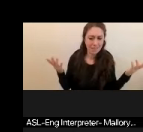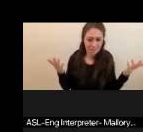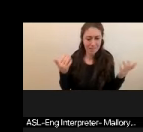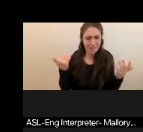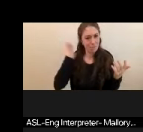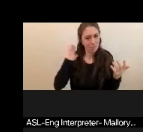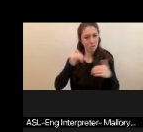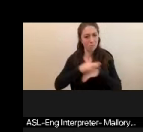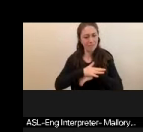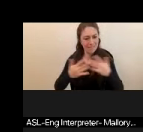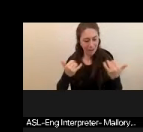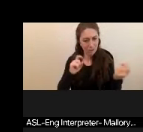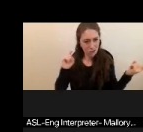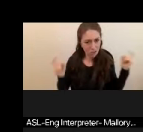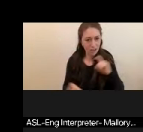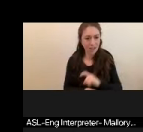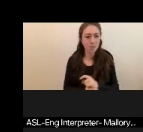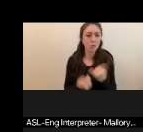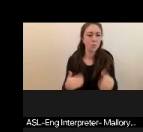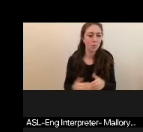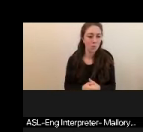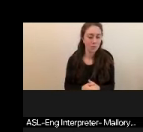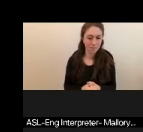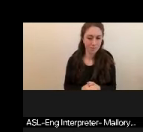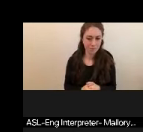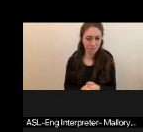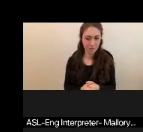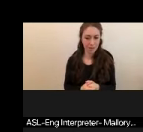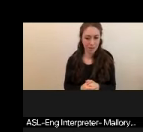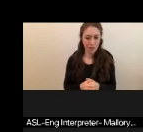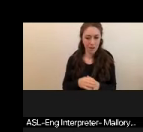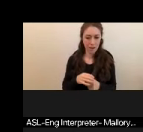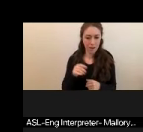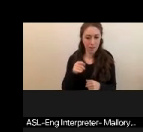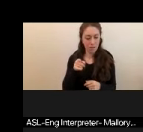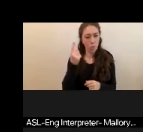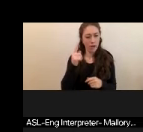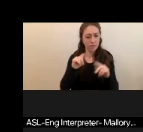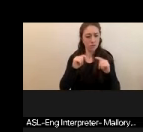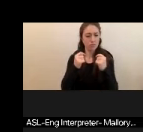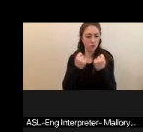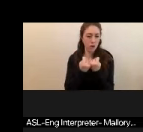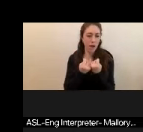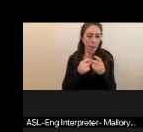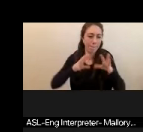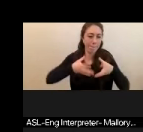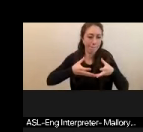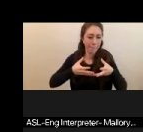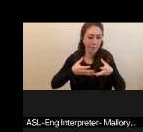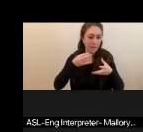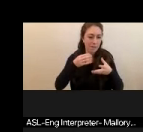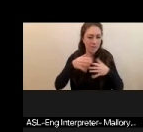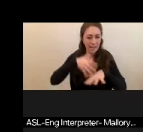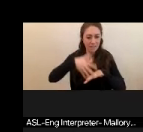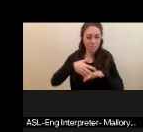to, especially the people of the Carrizo Comecrudo tribe, our indigenous kin here in the region. That's